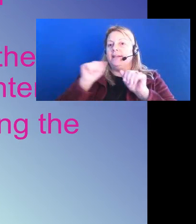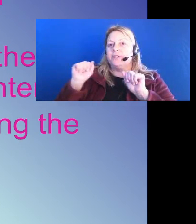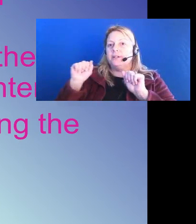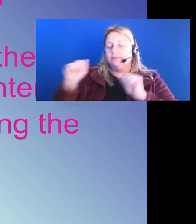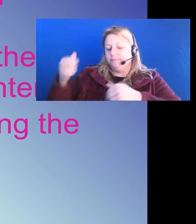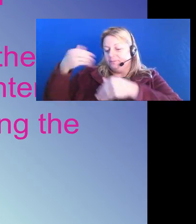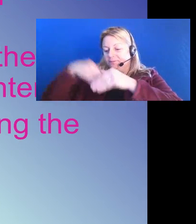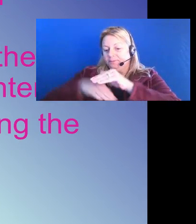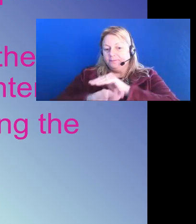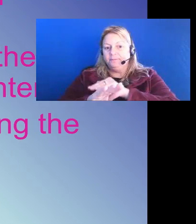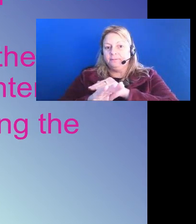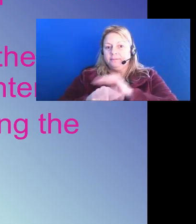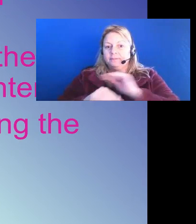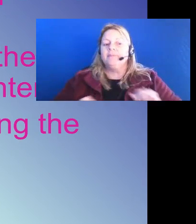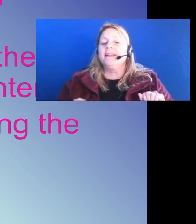Enter.